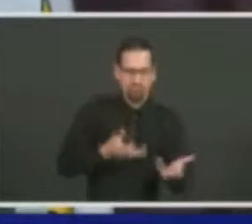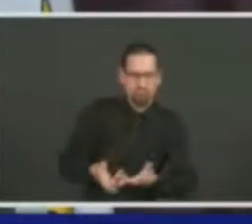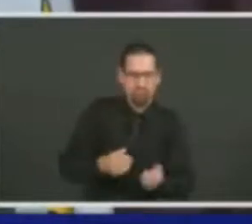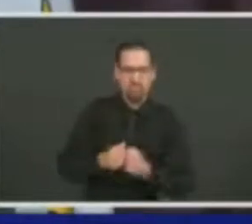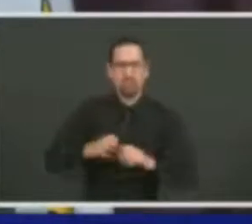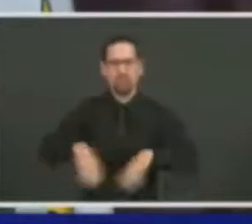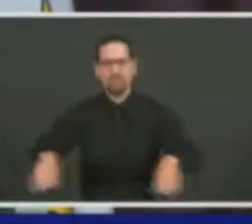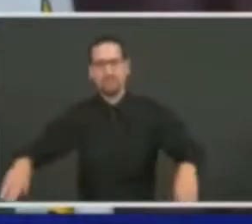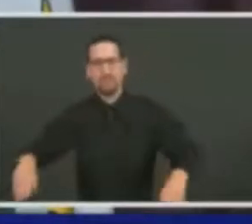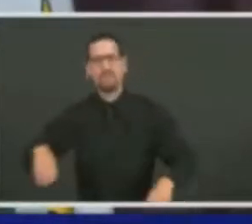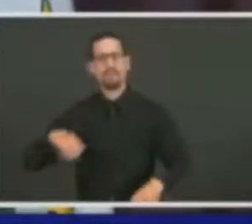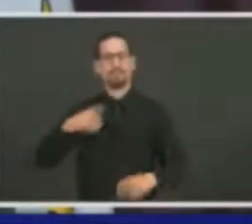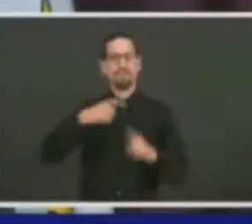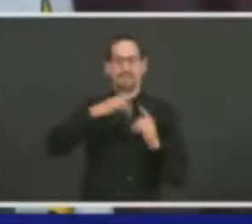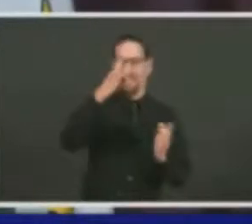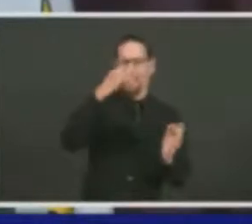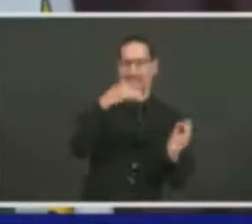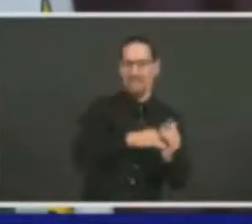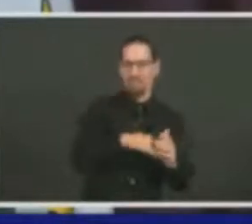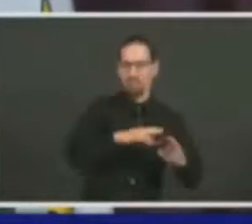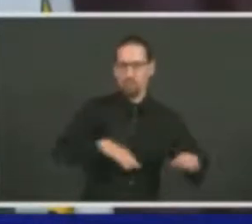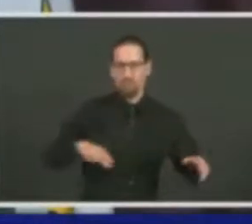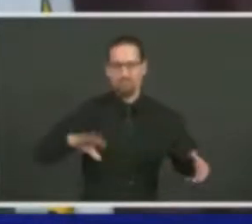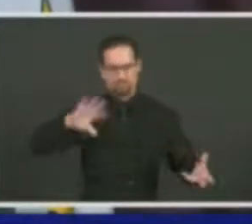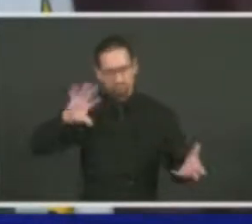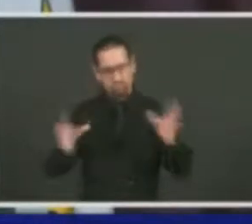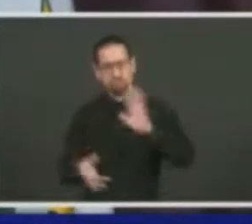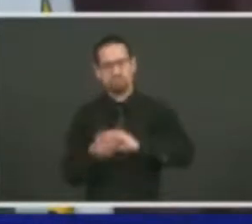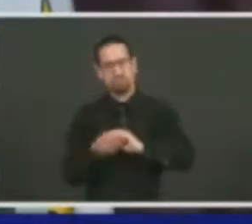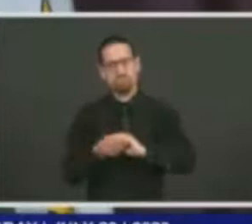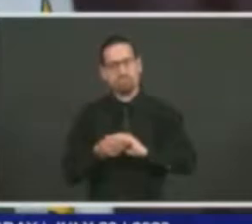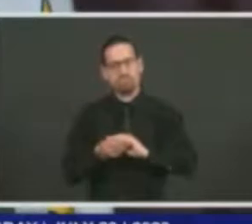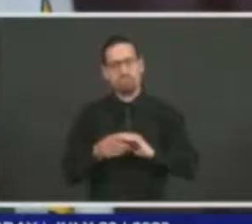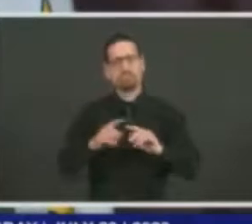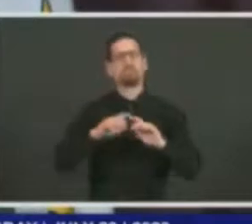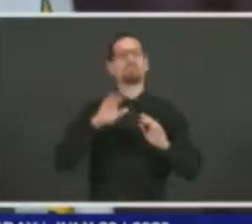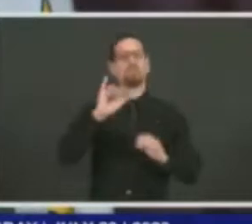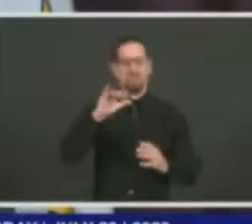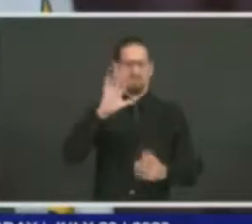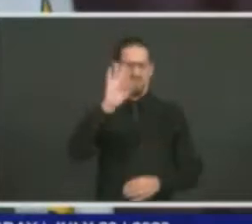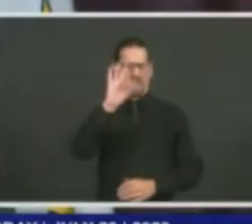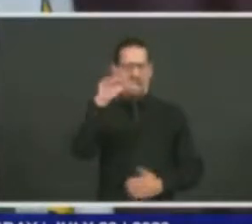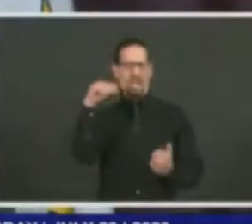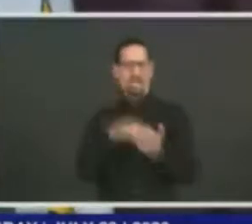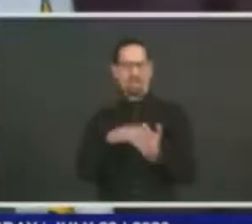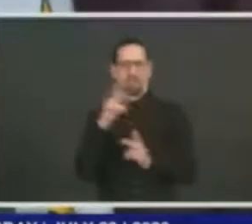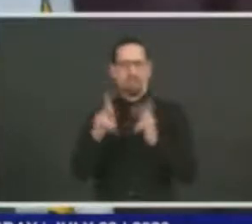8,000 kids, we've had a total of 12 positive cases among the children